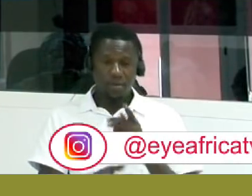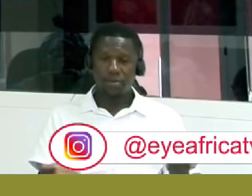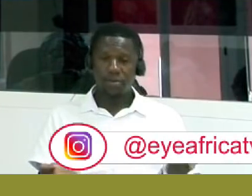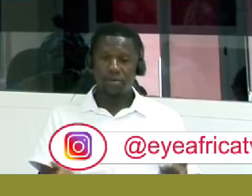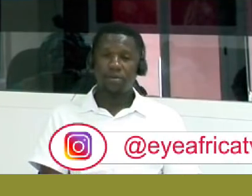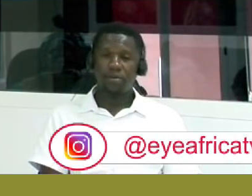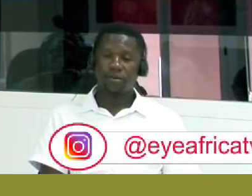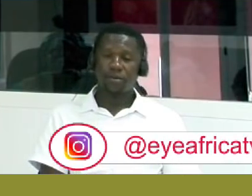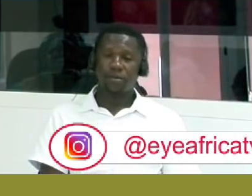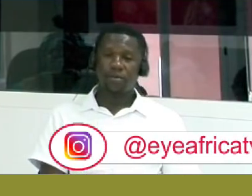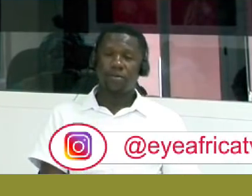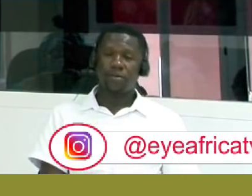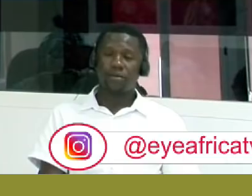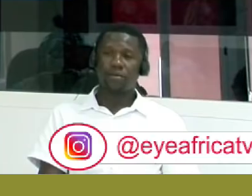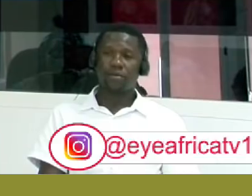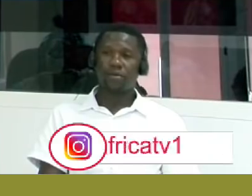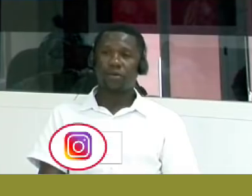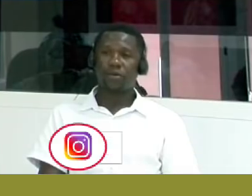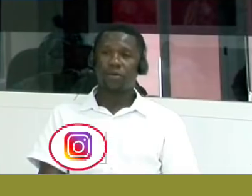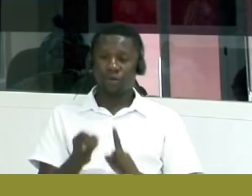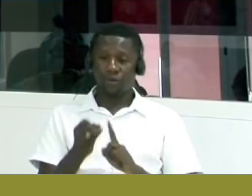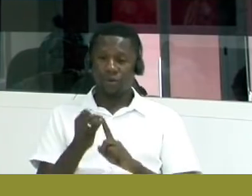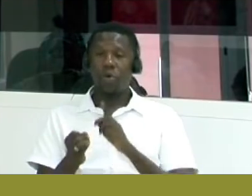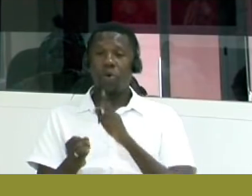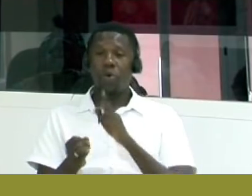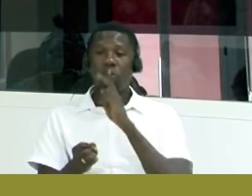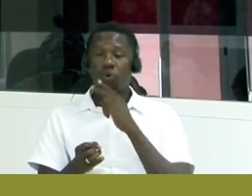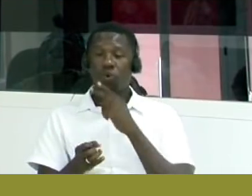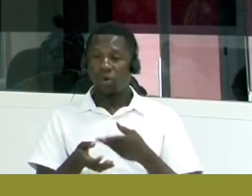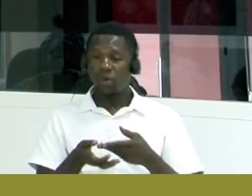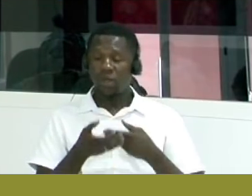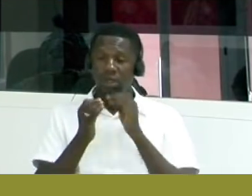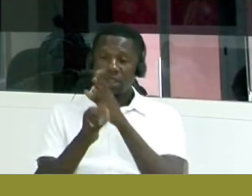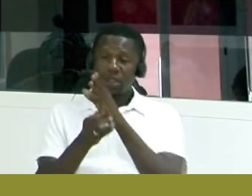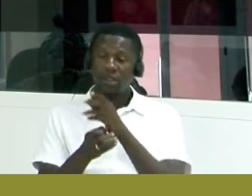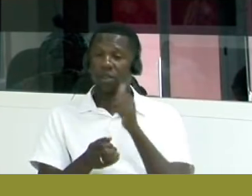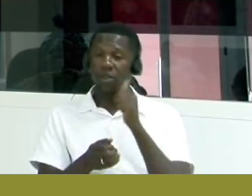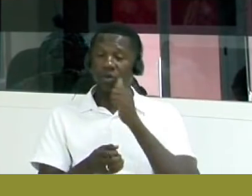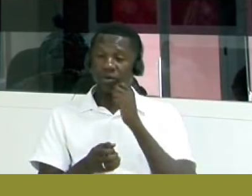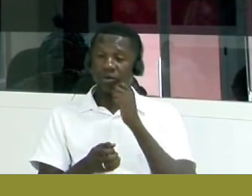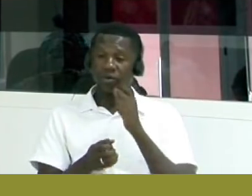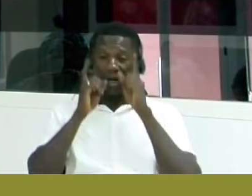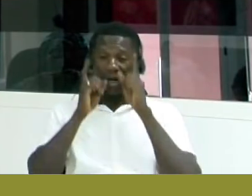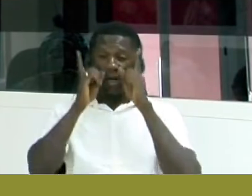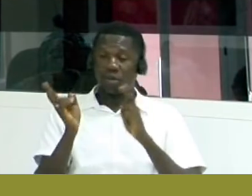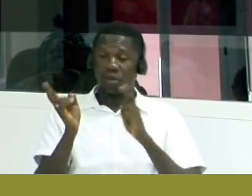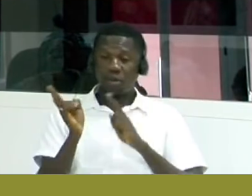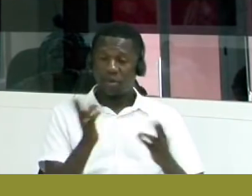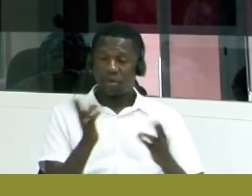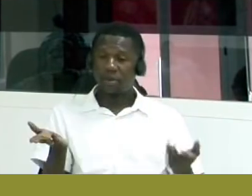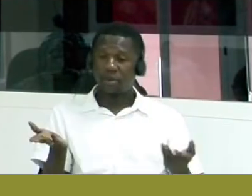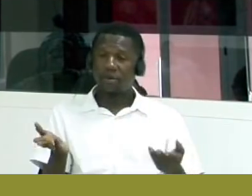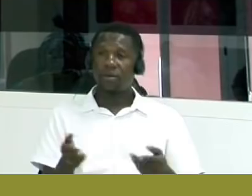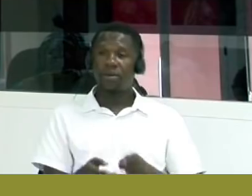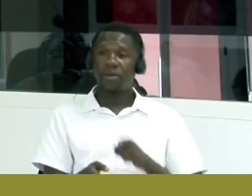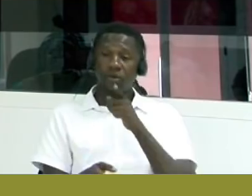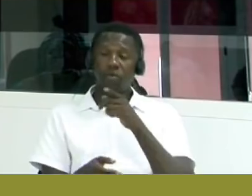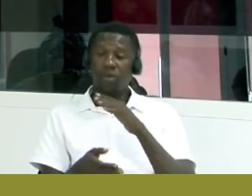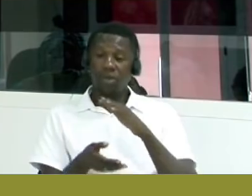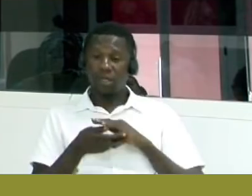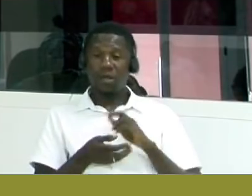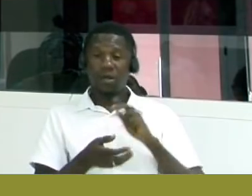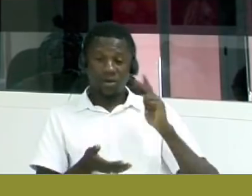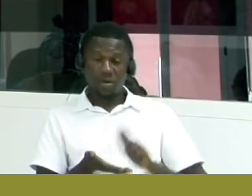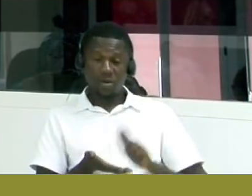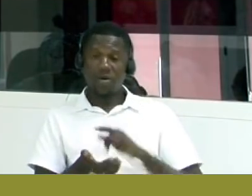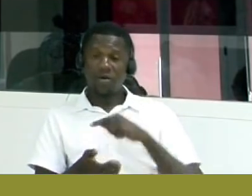Who authorized the use of live ammunition? Did you get confirmation from your forces that